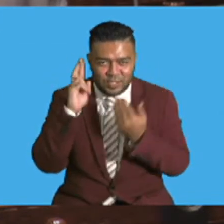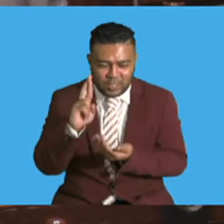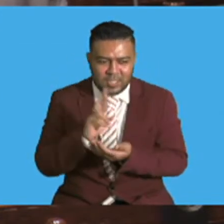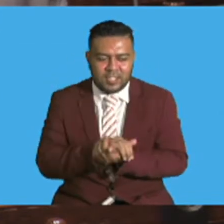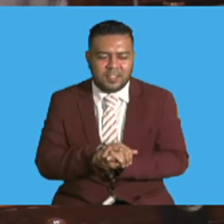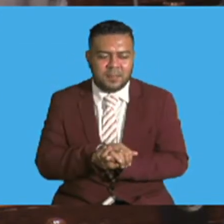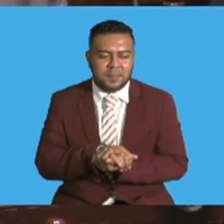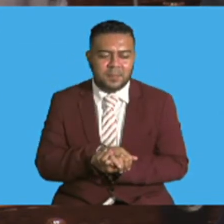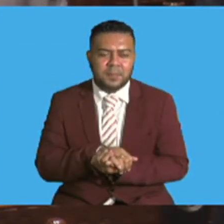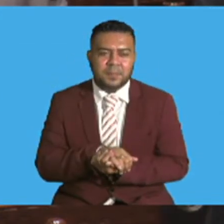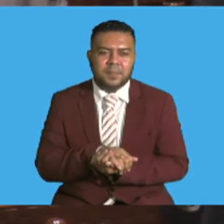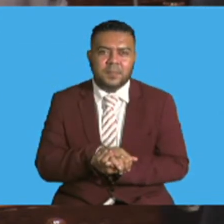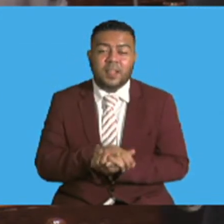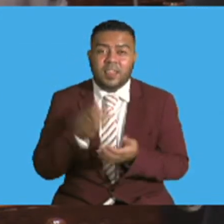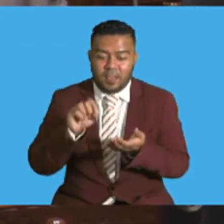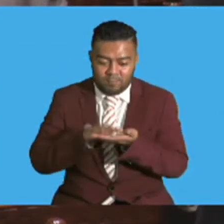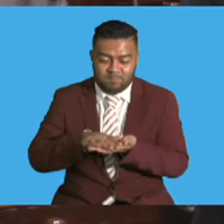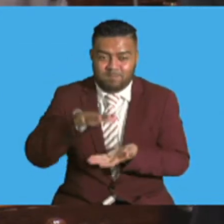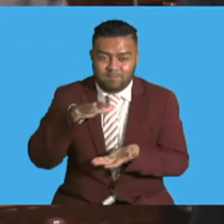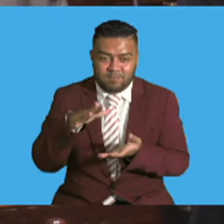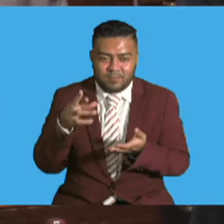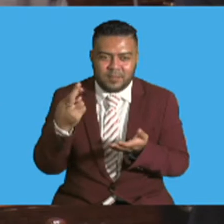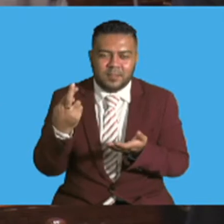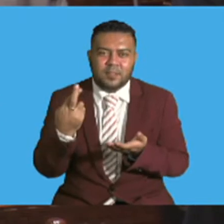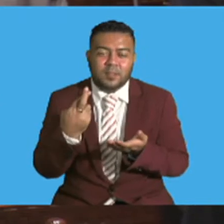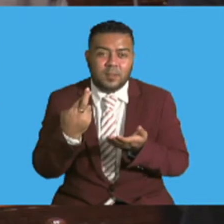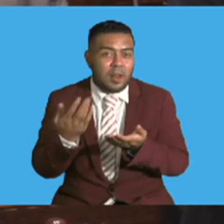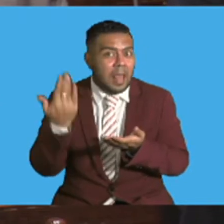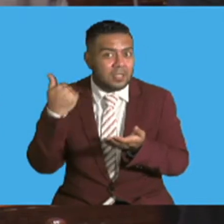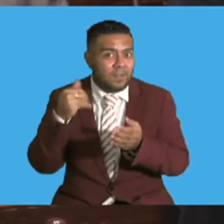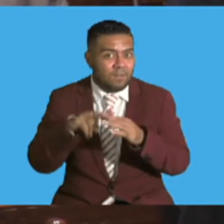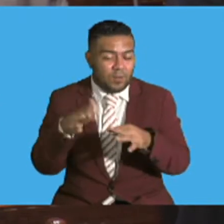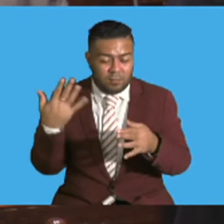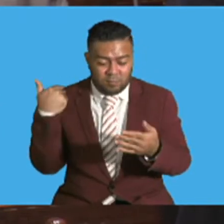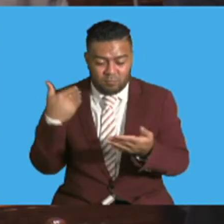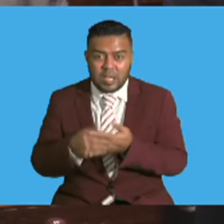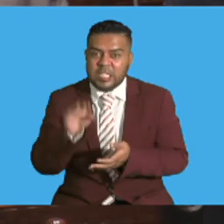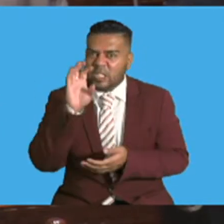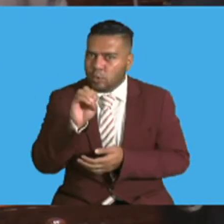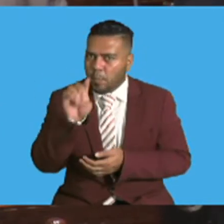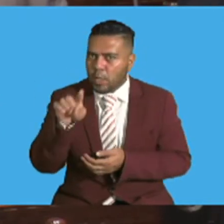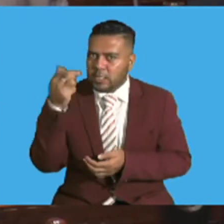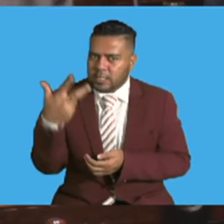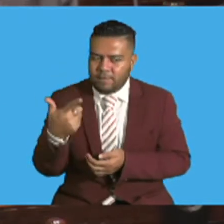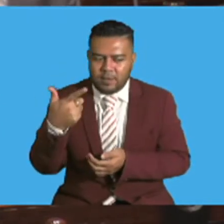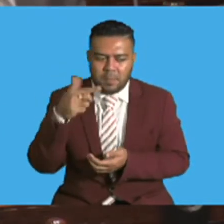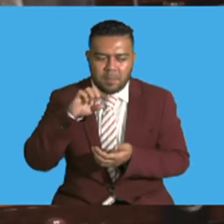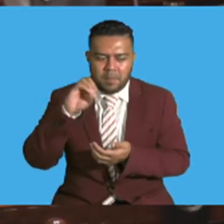Mr. Speaker, sir, the inflation rate as of last Friday was 0.7%. Mr.